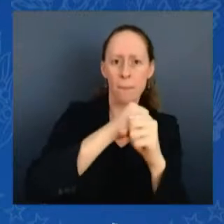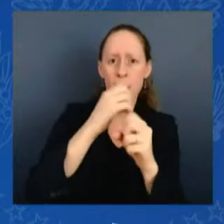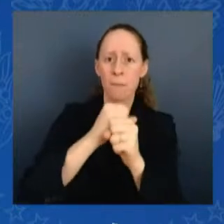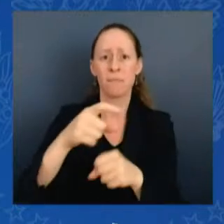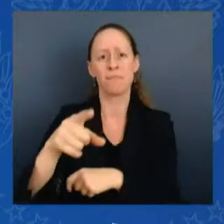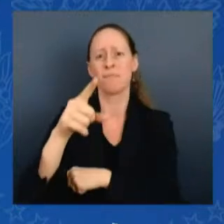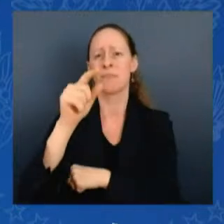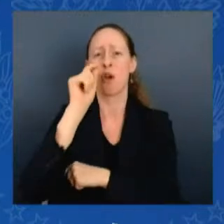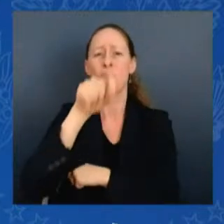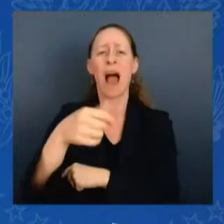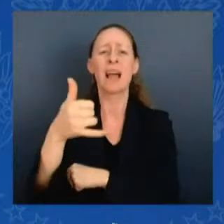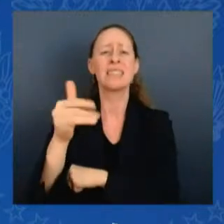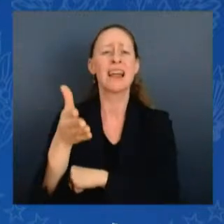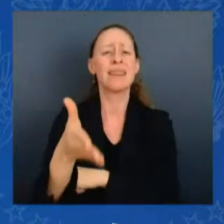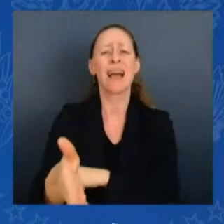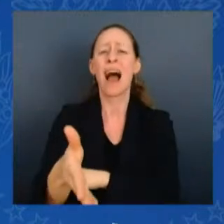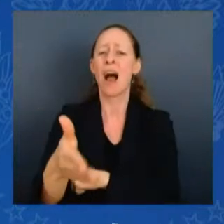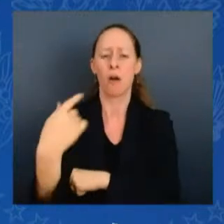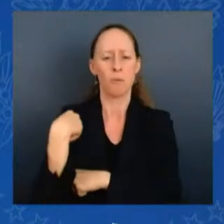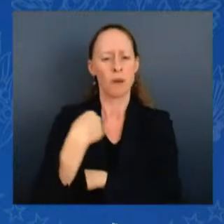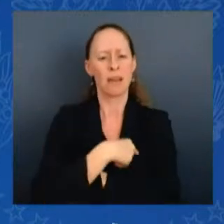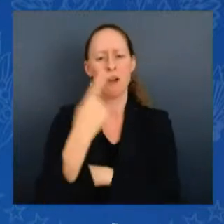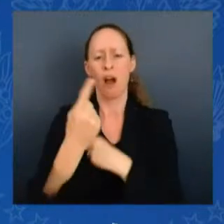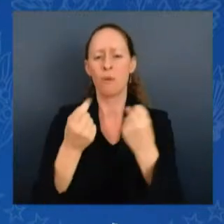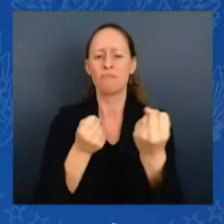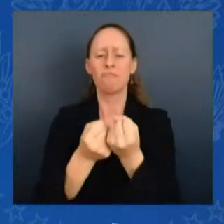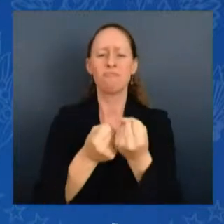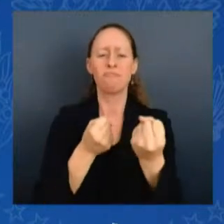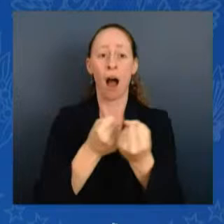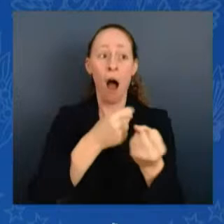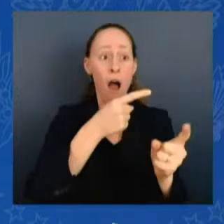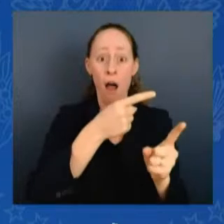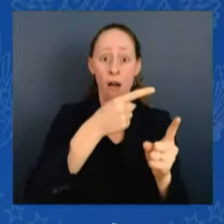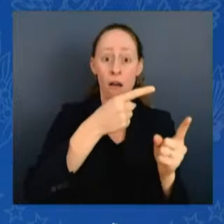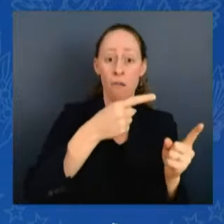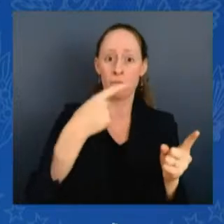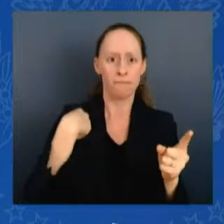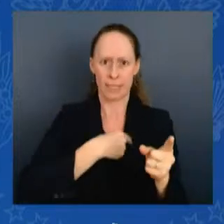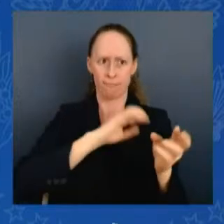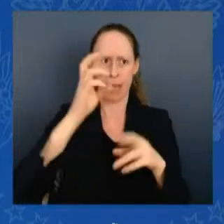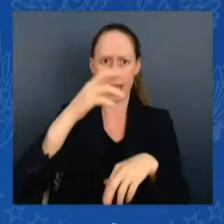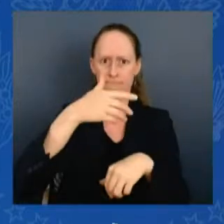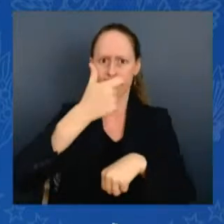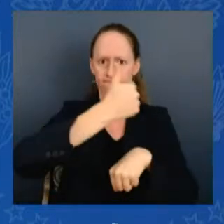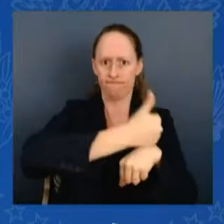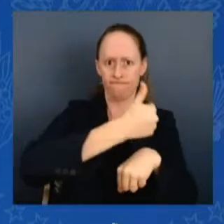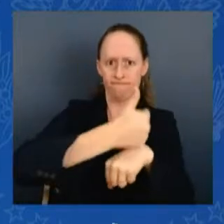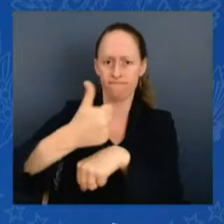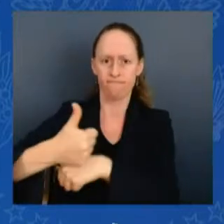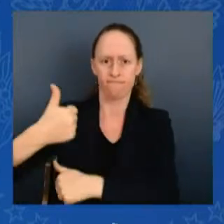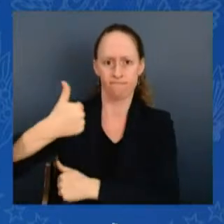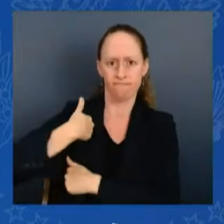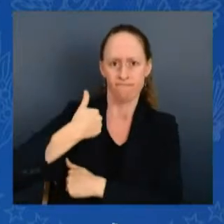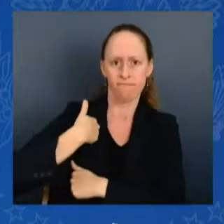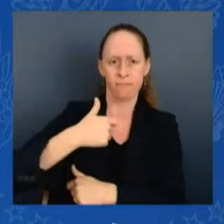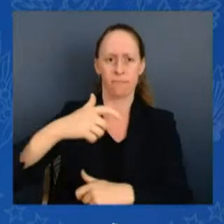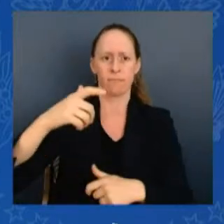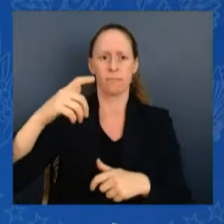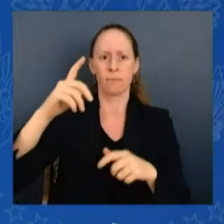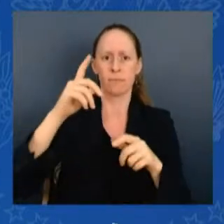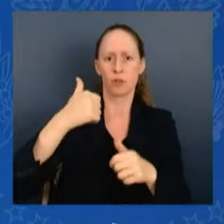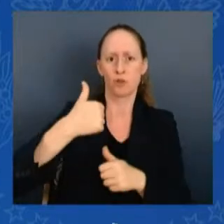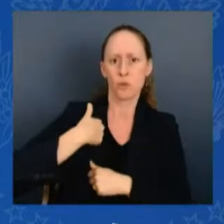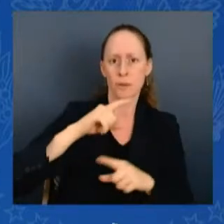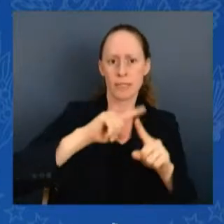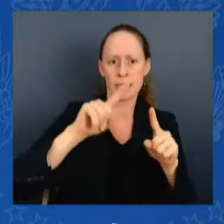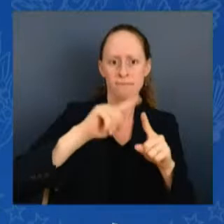More troops, more aircraft, more capabilities. And now the United States has more than 100,000 troops